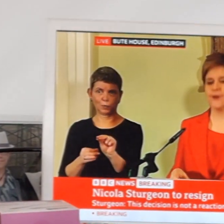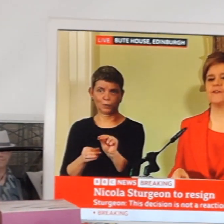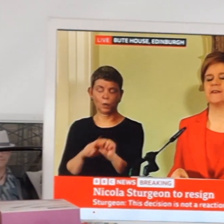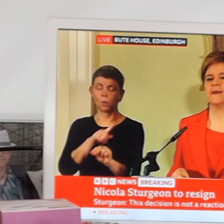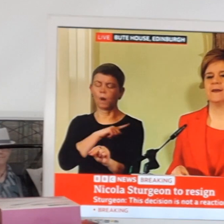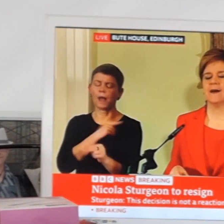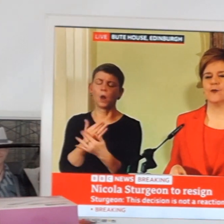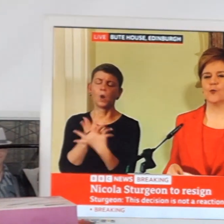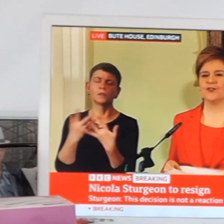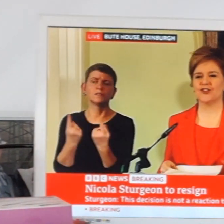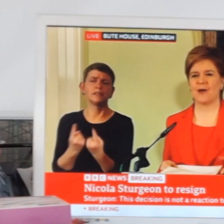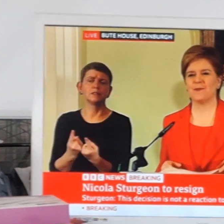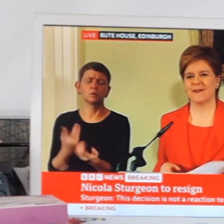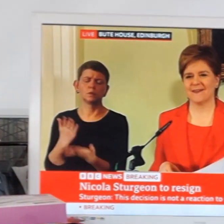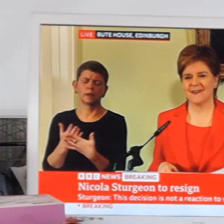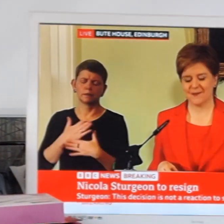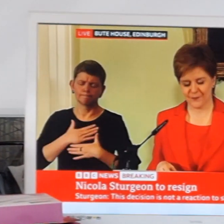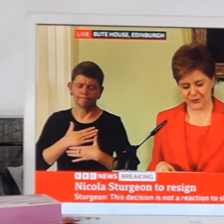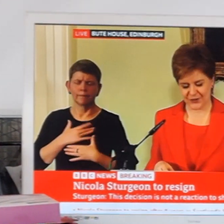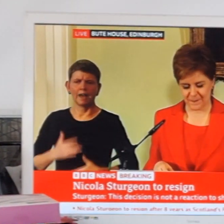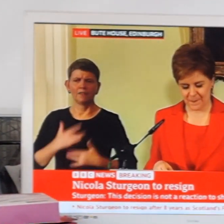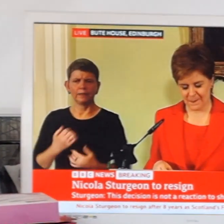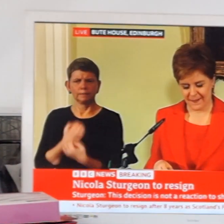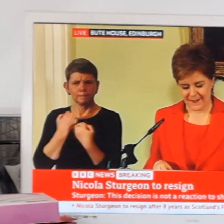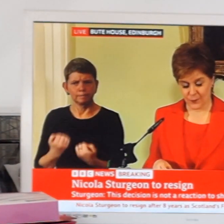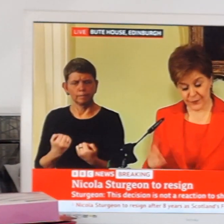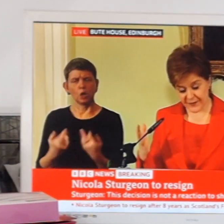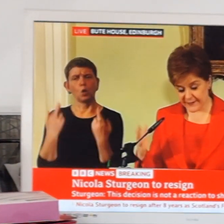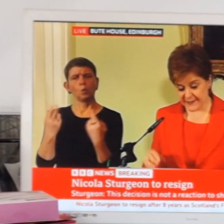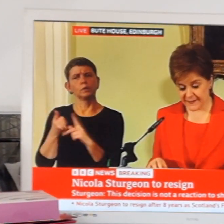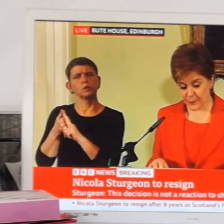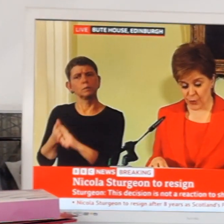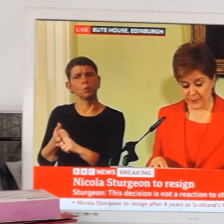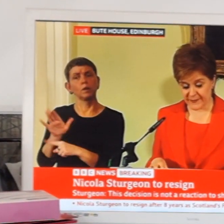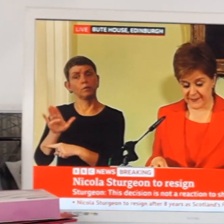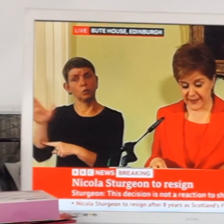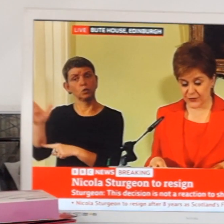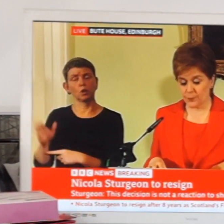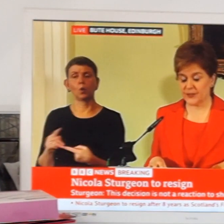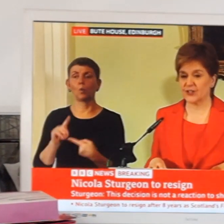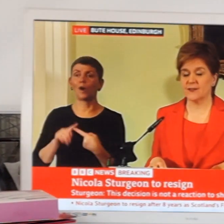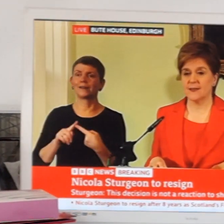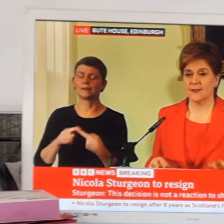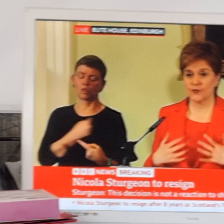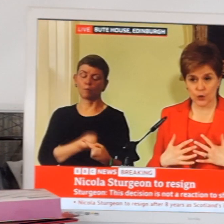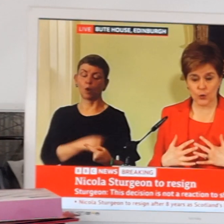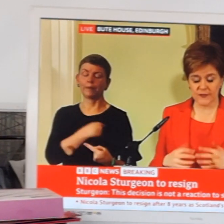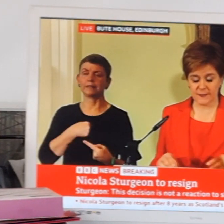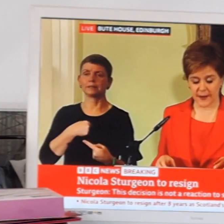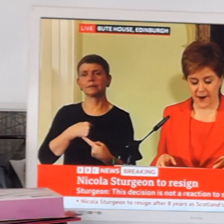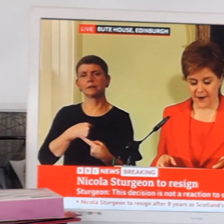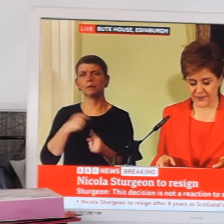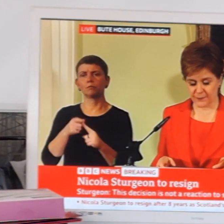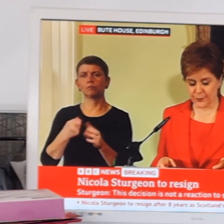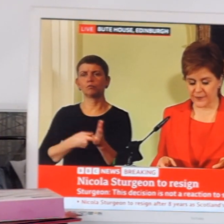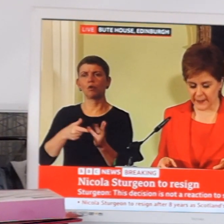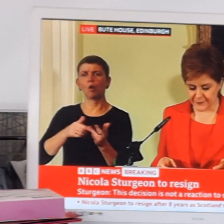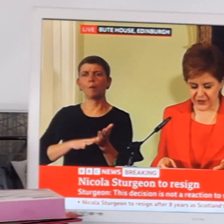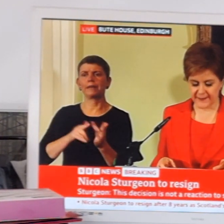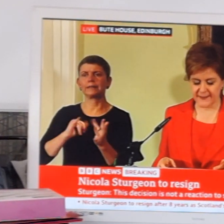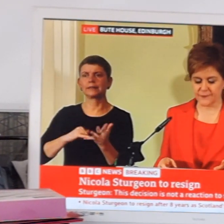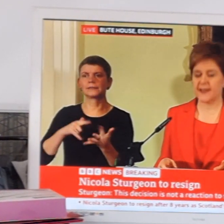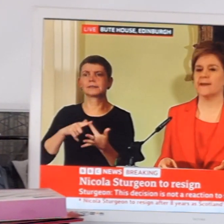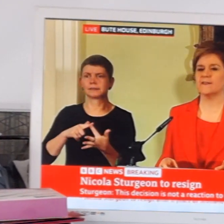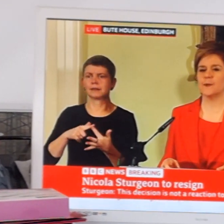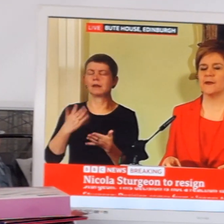deeply about and hope to champion in future. One of these is the promise, the national mission so close to my heart to improve the